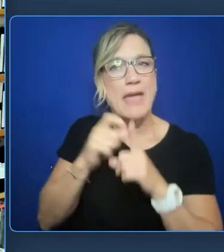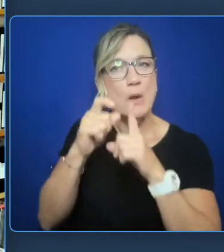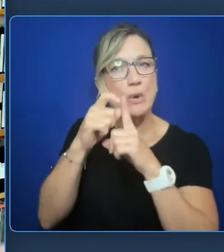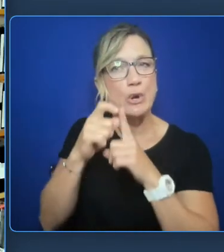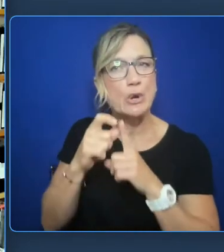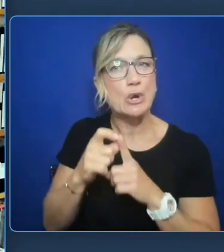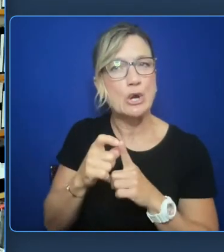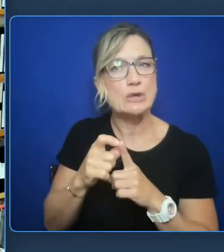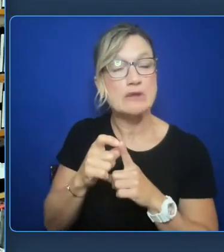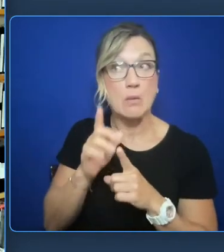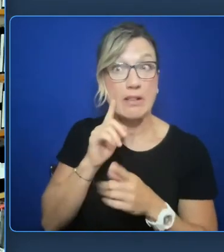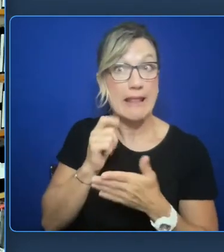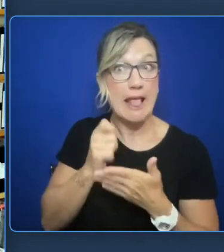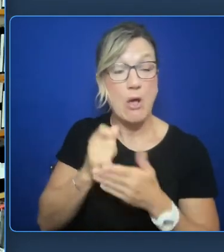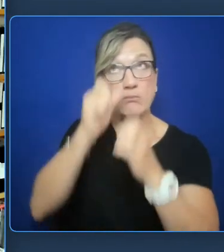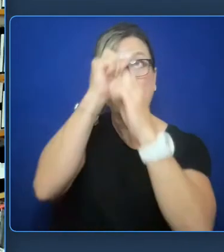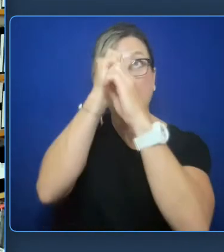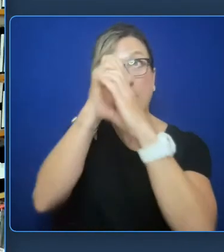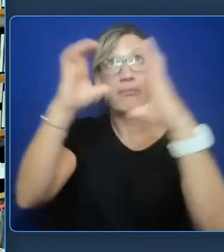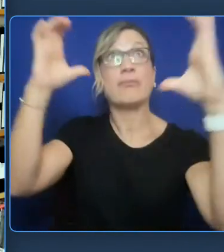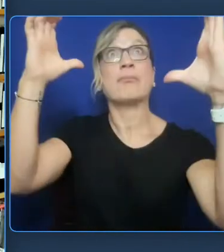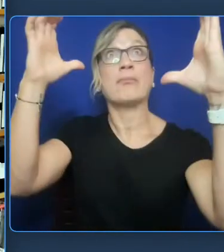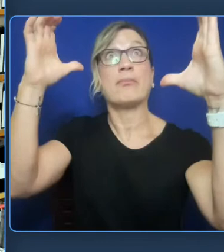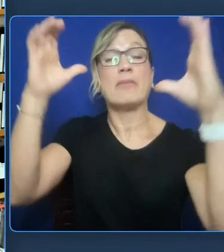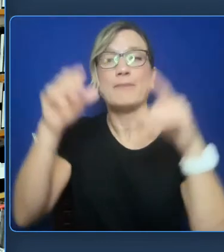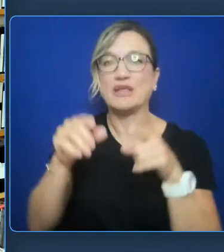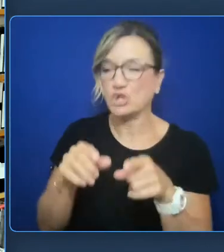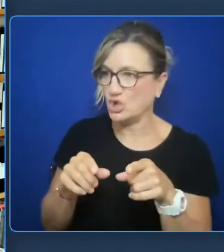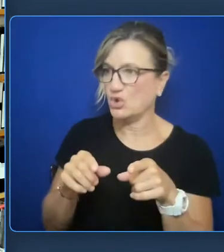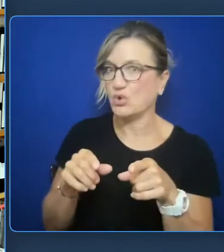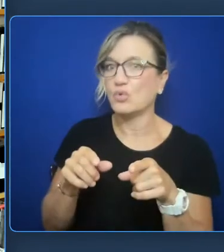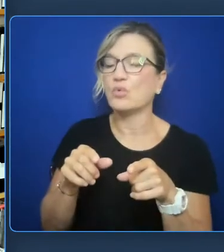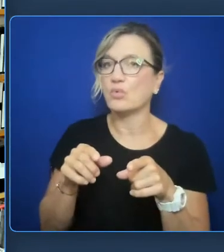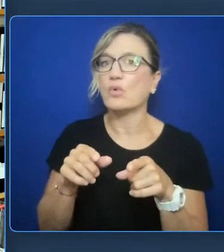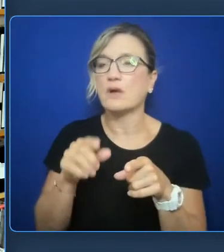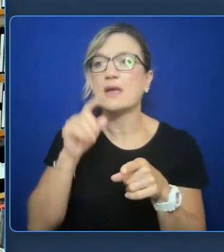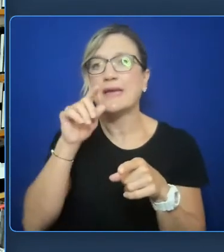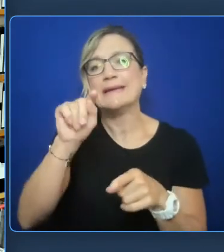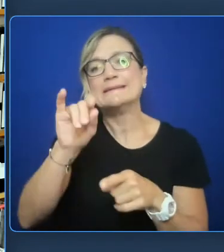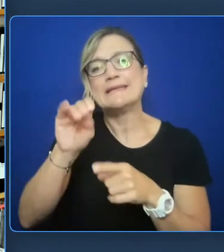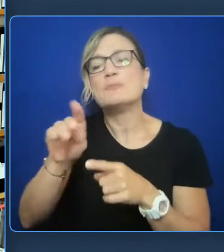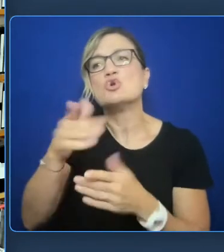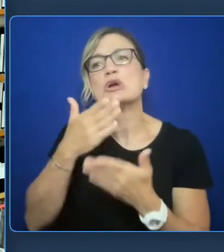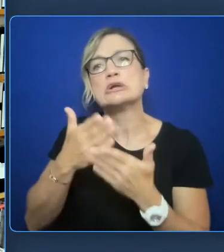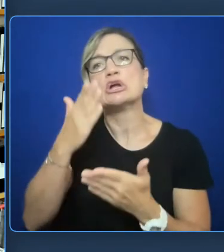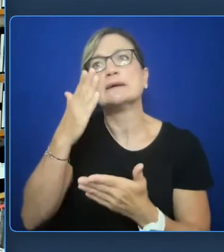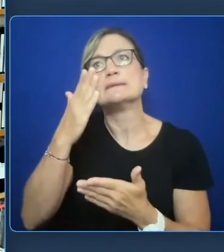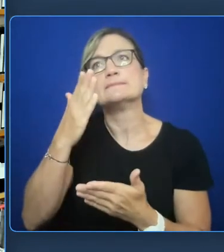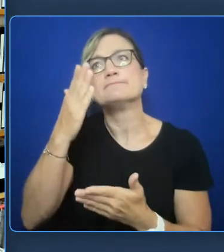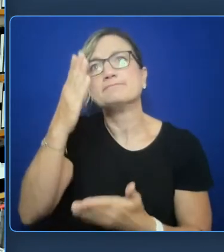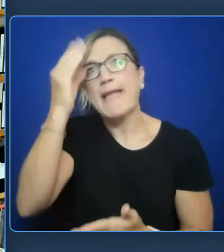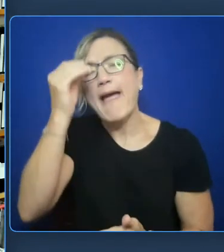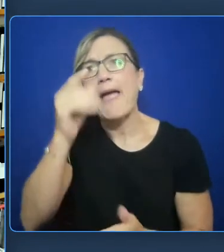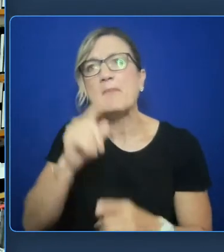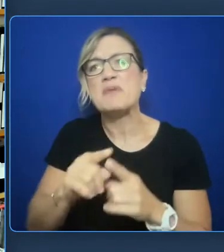can you, will it help at all? I don't know, because you were at sea there, Tim. I mean, you're a good guy, I know, but you just didn't. Let's see if this will